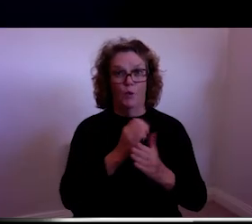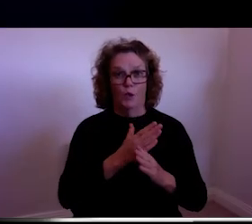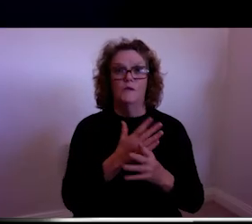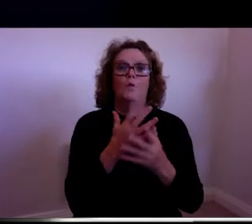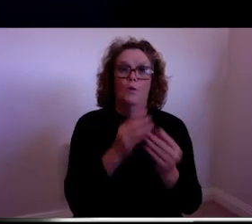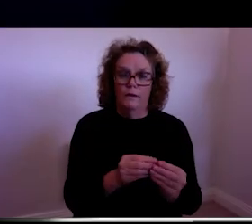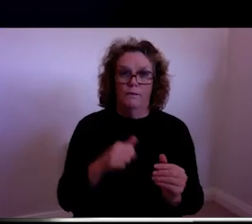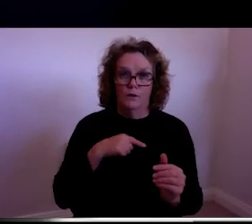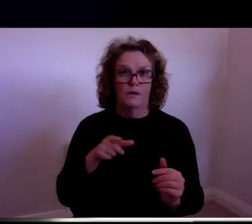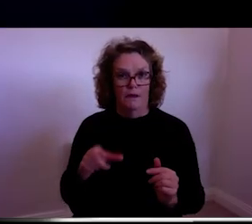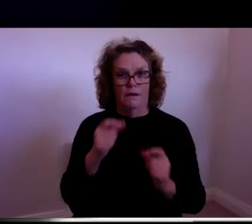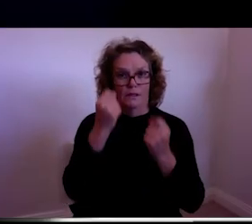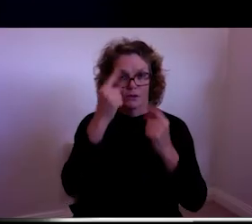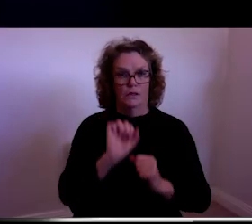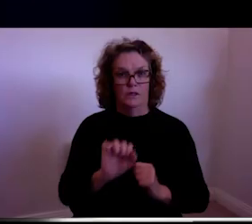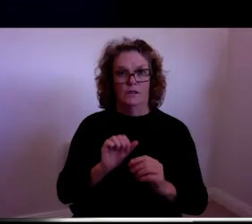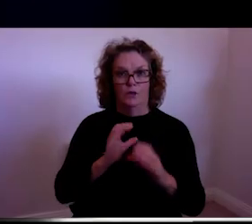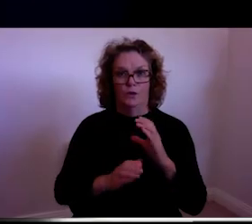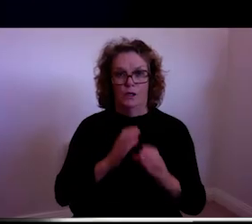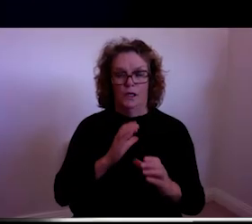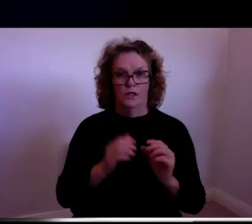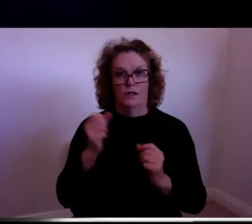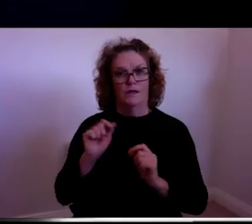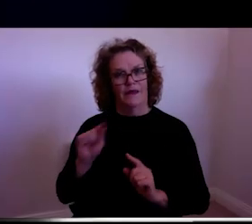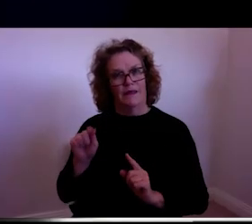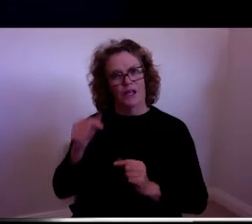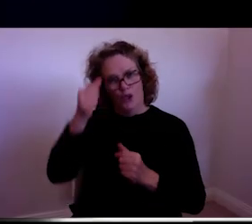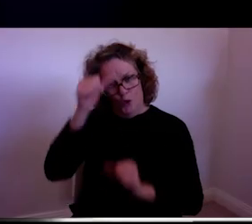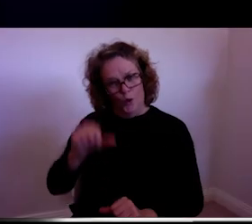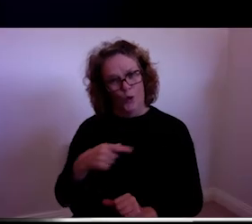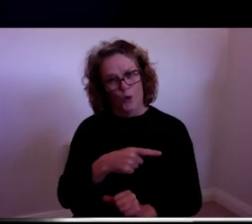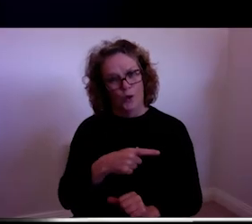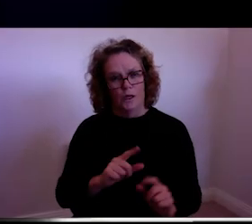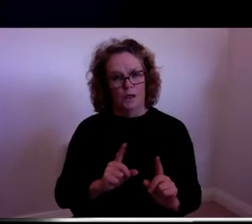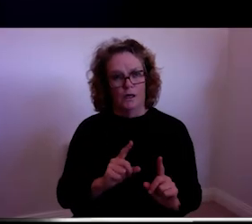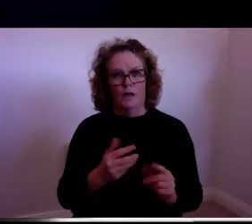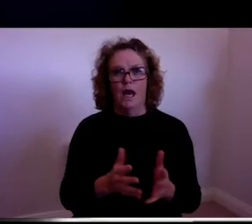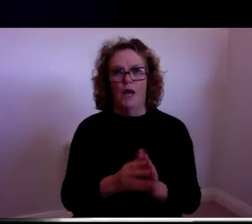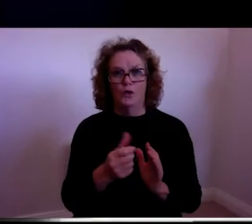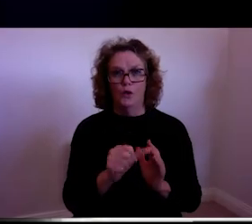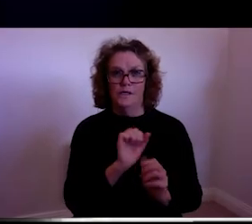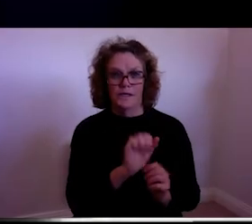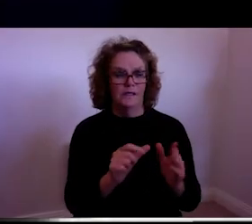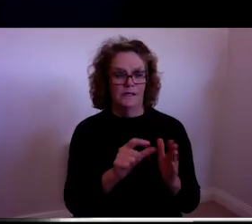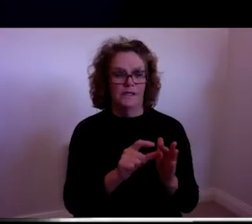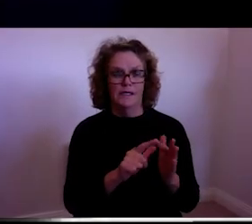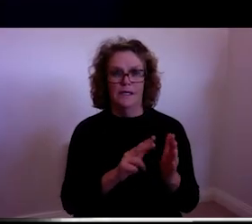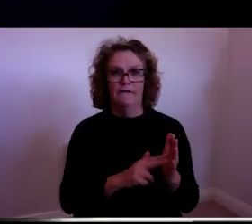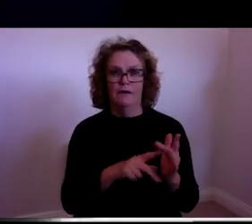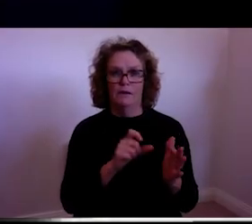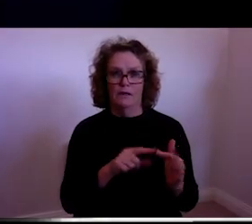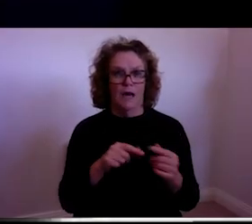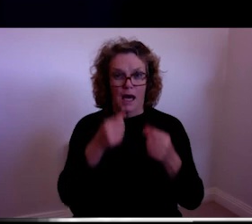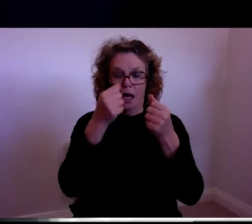they understood his communication. They understood how to use this device and they understood his body